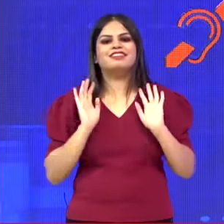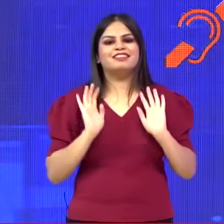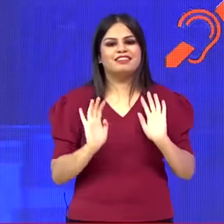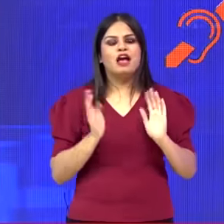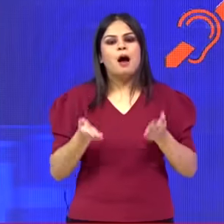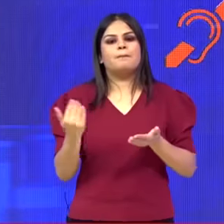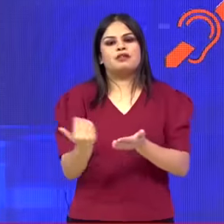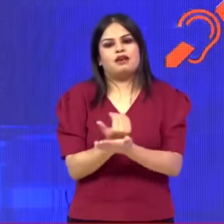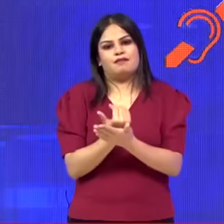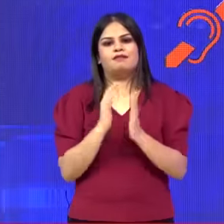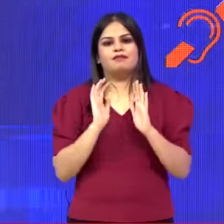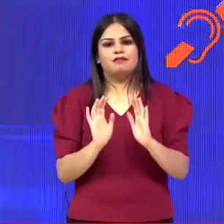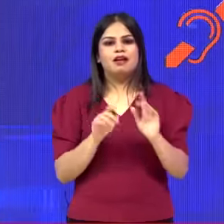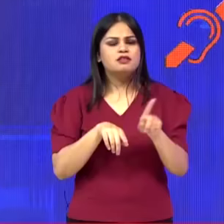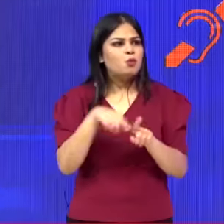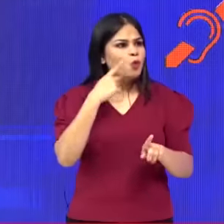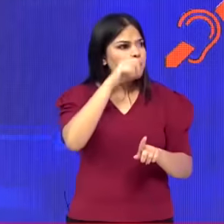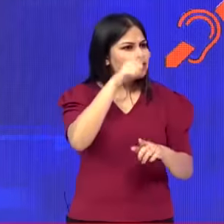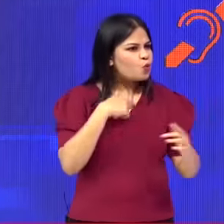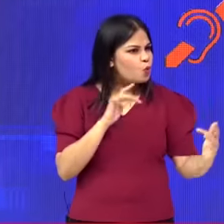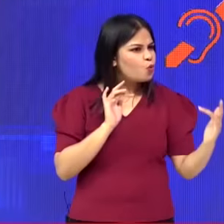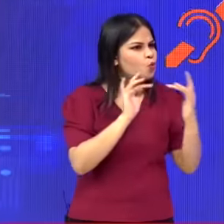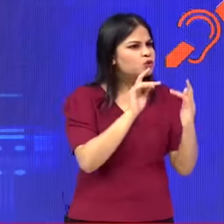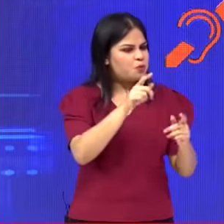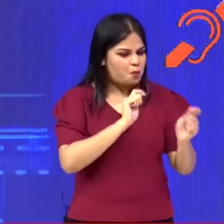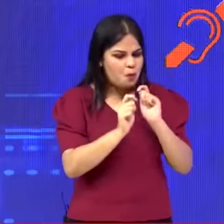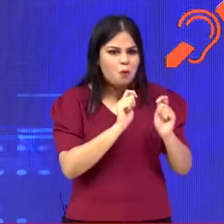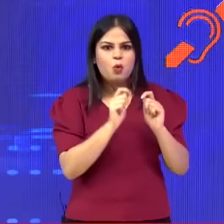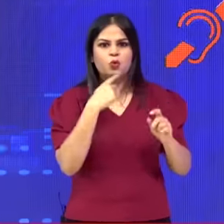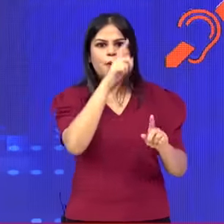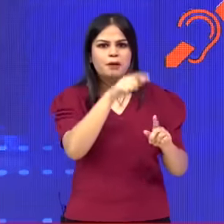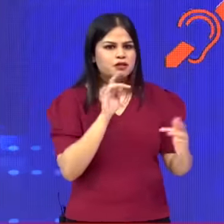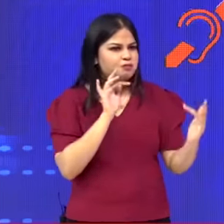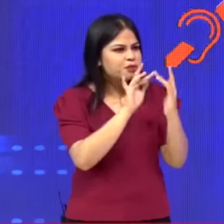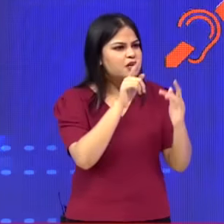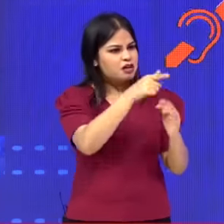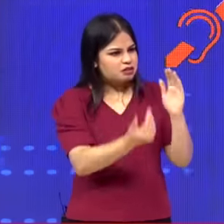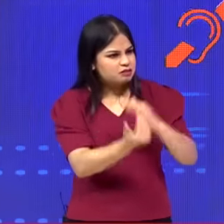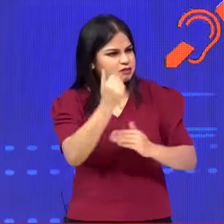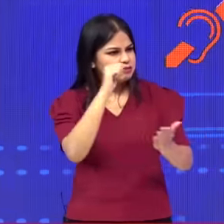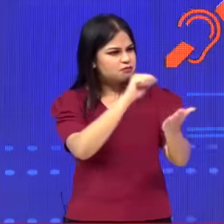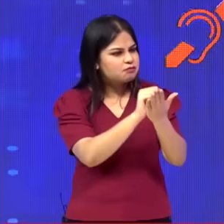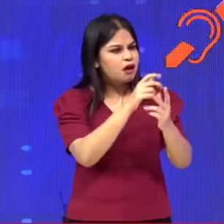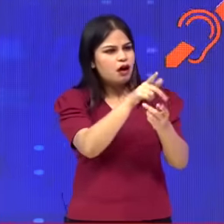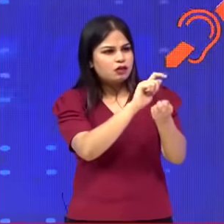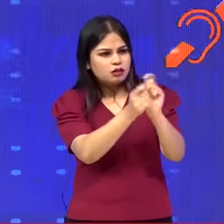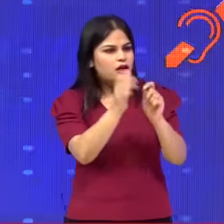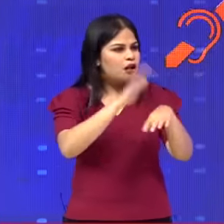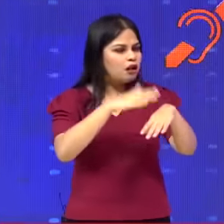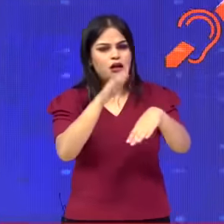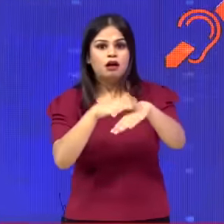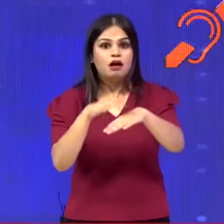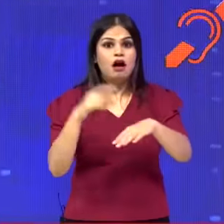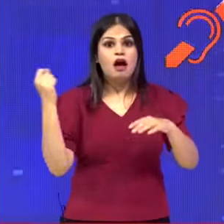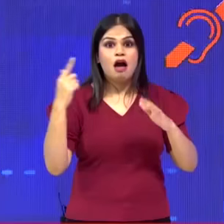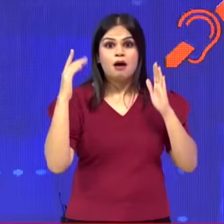wo is journalist ko contact karo, us journalist ko contact karo, iske through wo nikalo article, ye karo wo karo. That